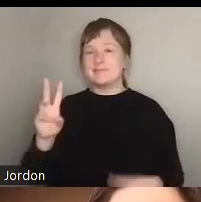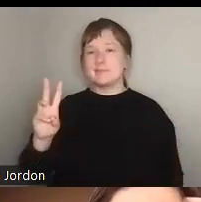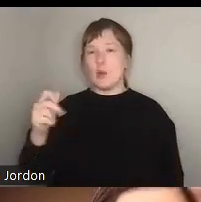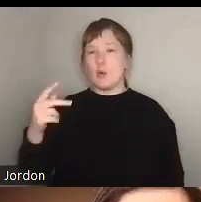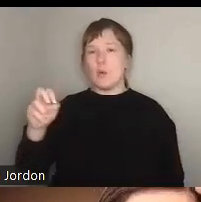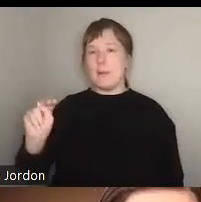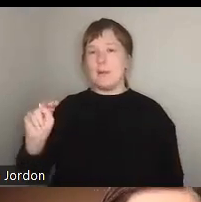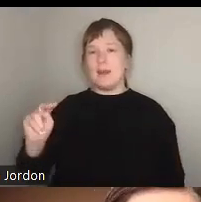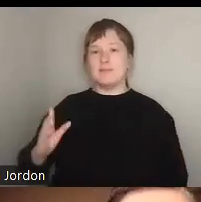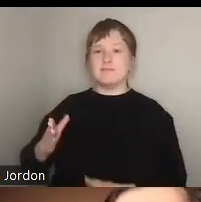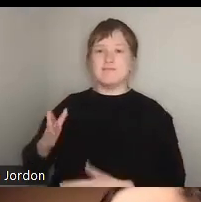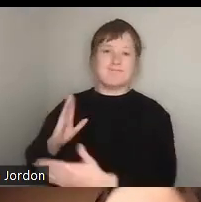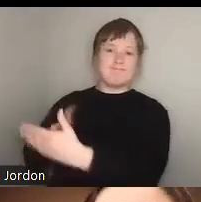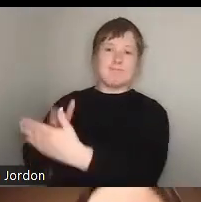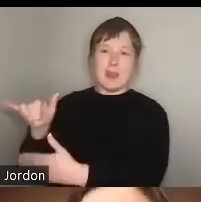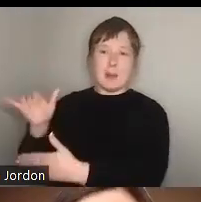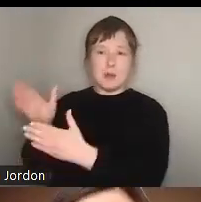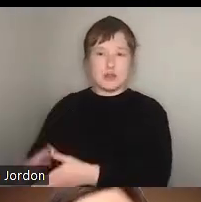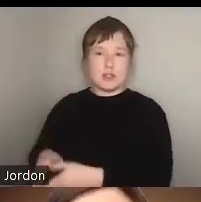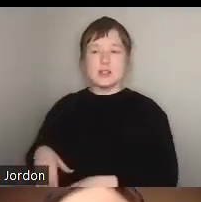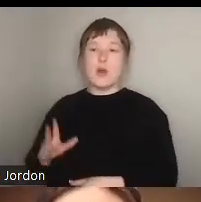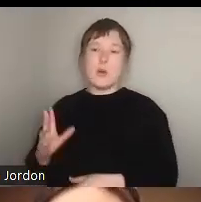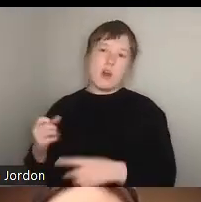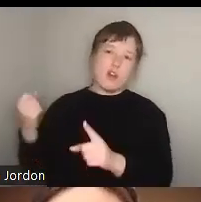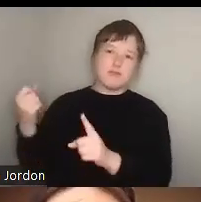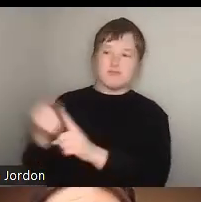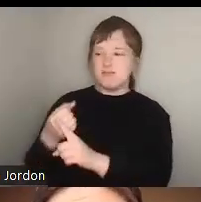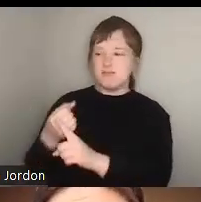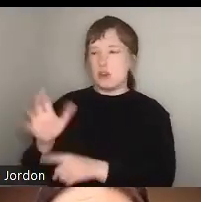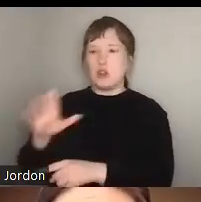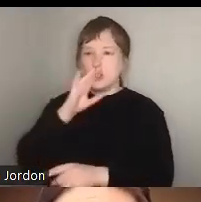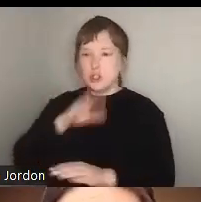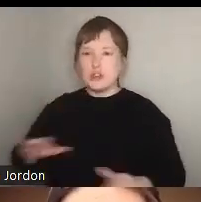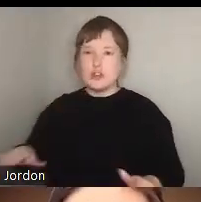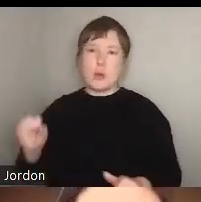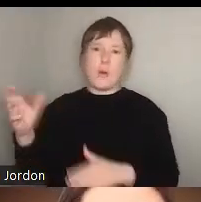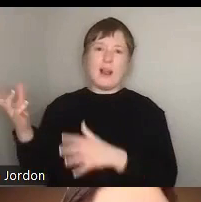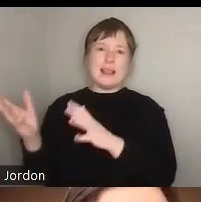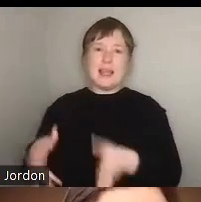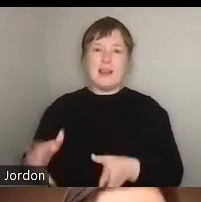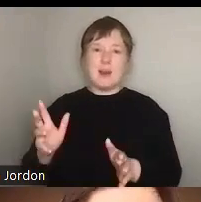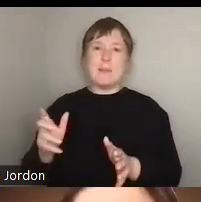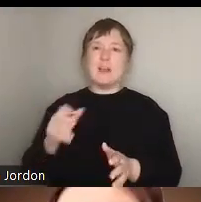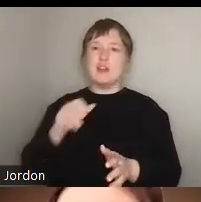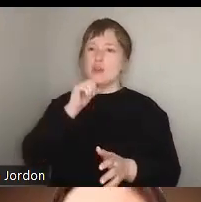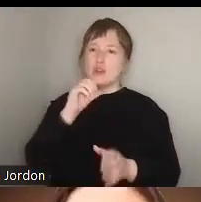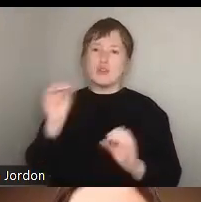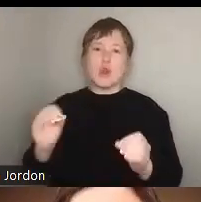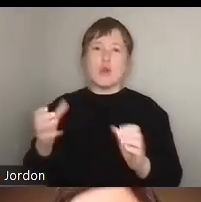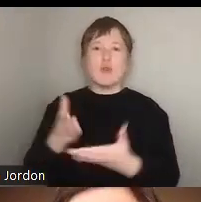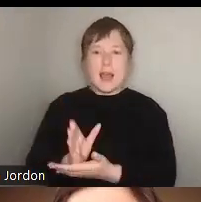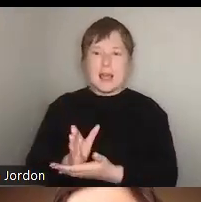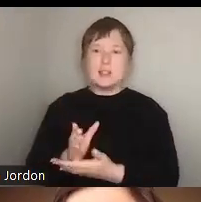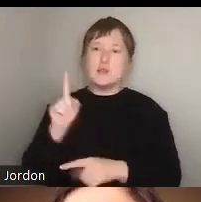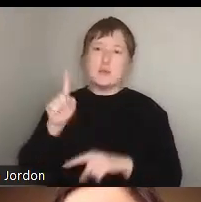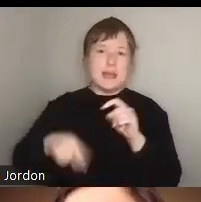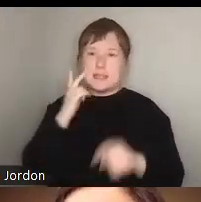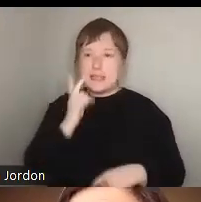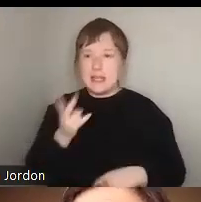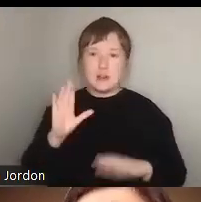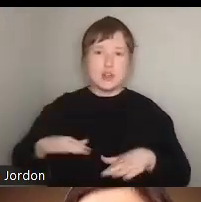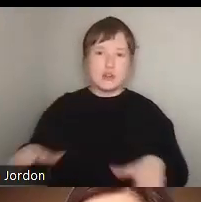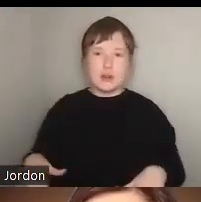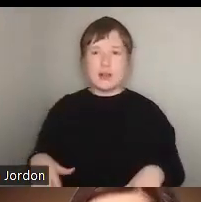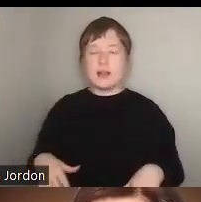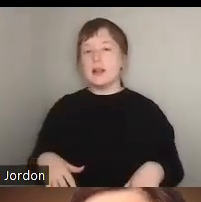the person sometimes, saying that they will harm the kids or say that they're going to leave them and that they're not going to have rights to them, that they won't let them see them.